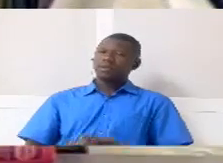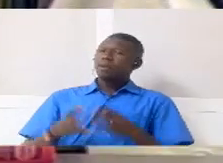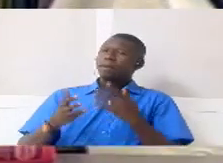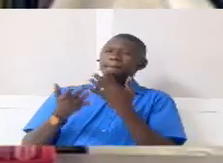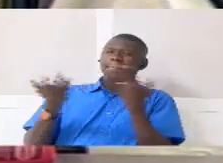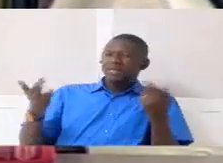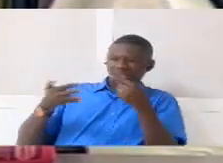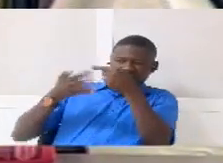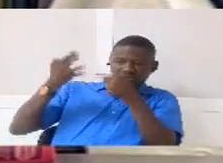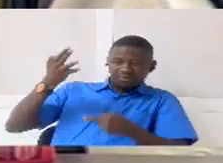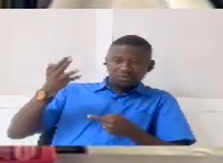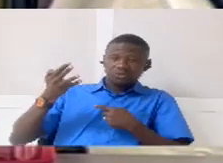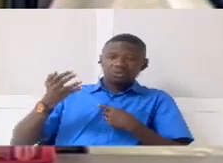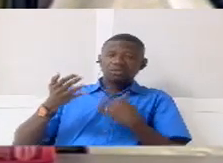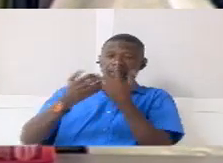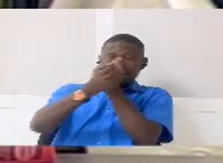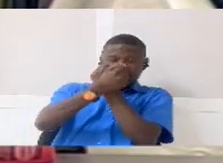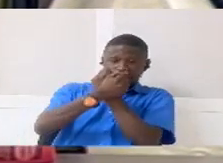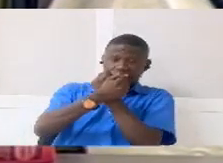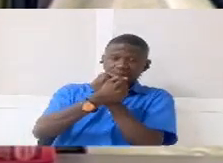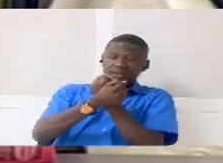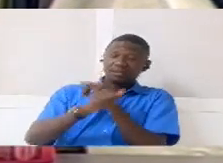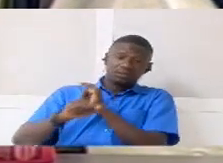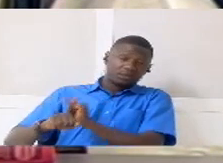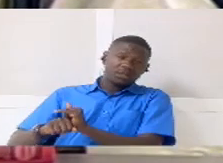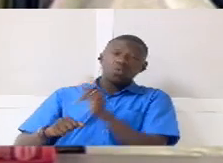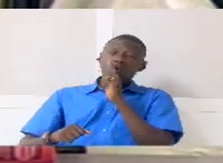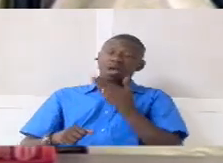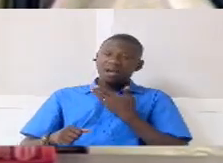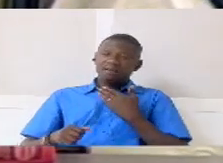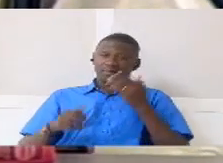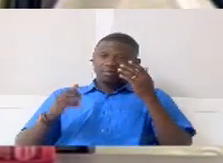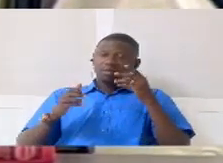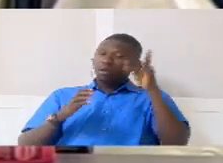who had political problems with Yahya Jammeh,